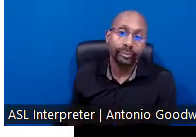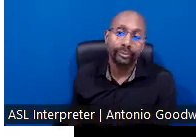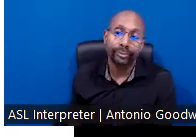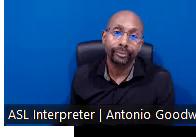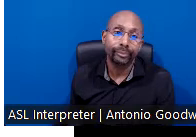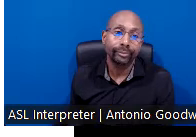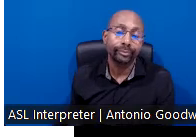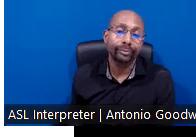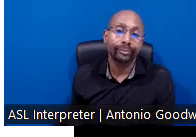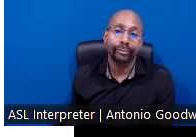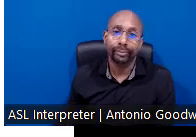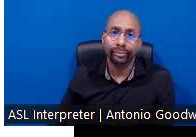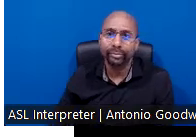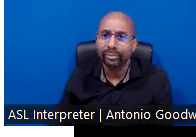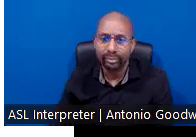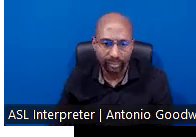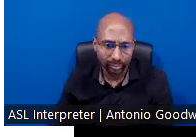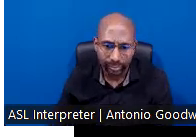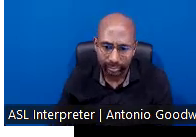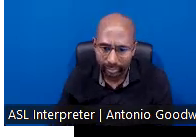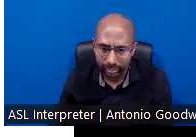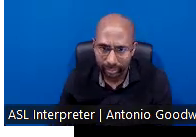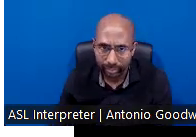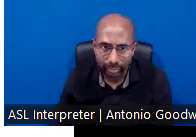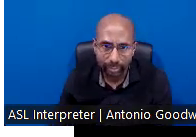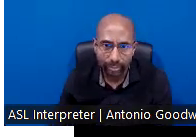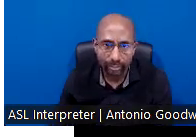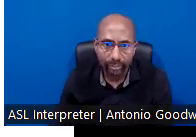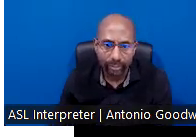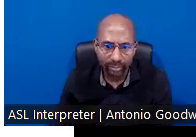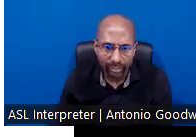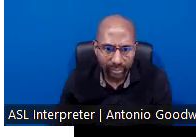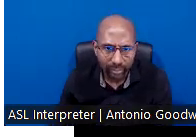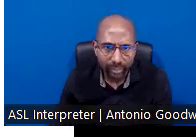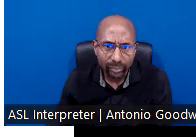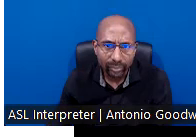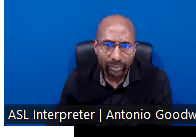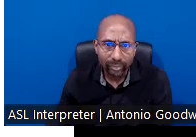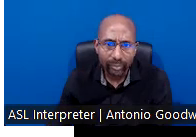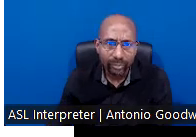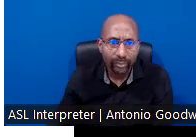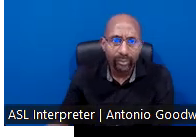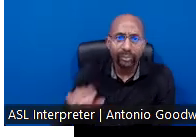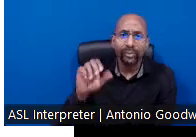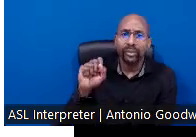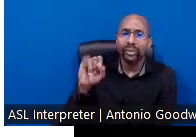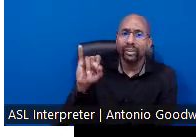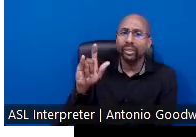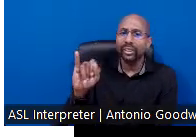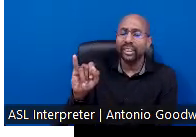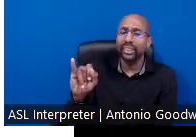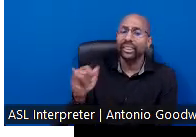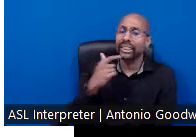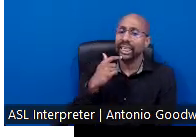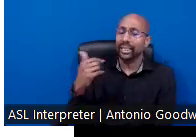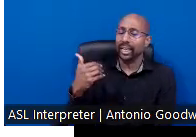from someone who directed me, but is there a plan around like undocumented folks and the vaccine? Will